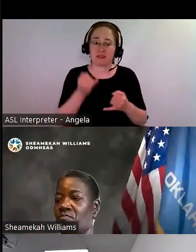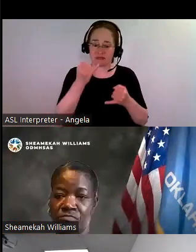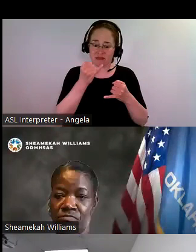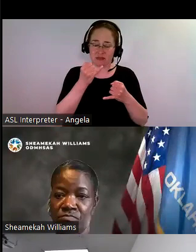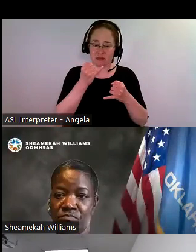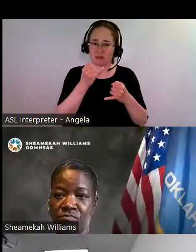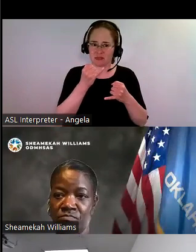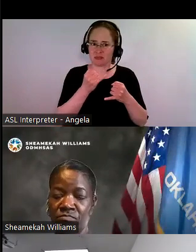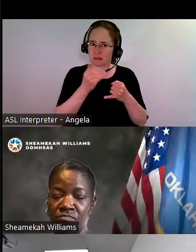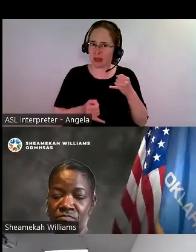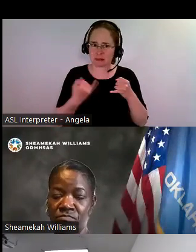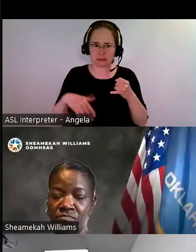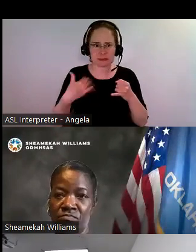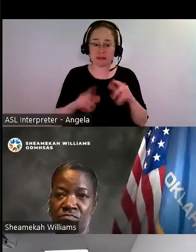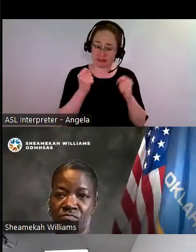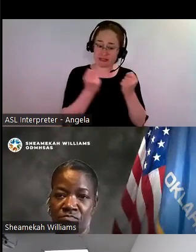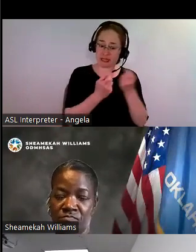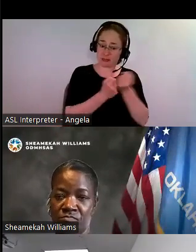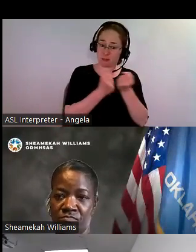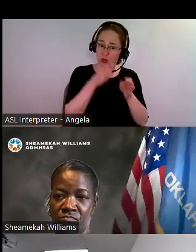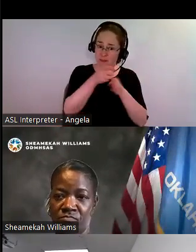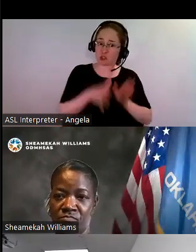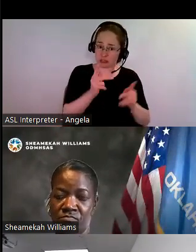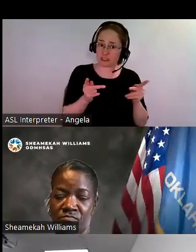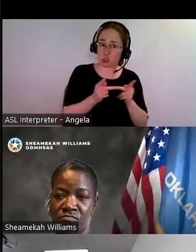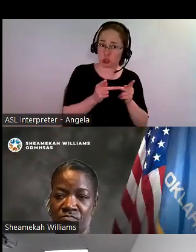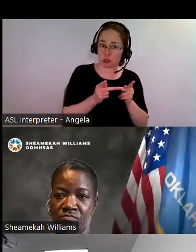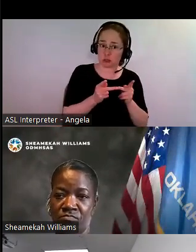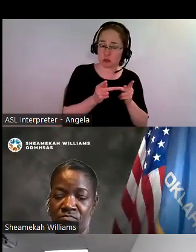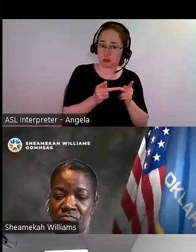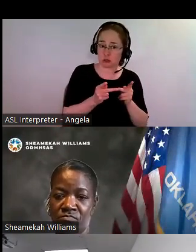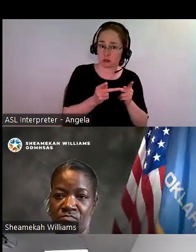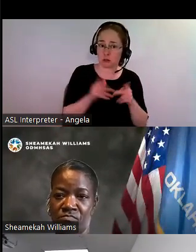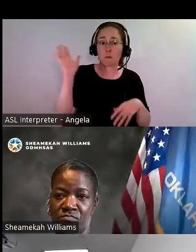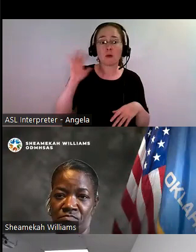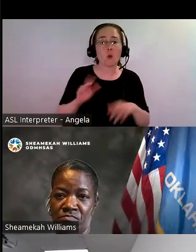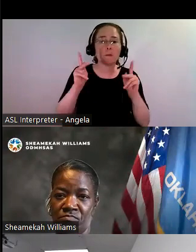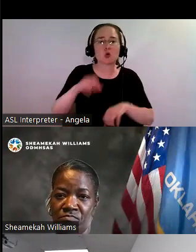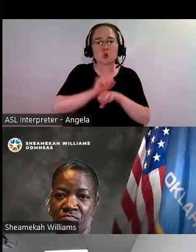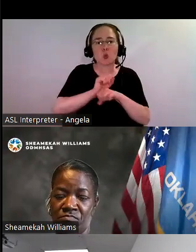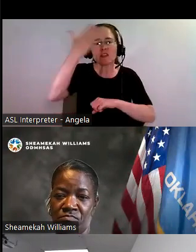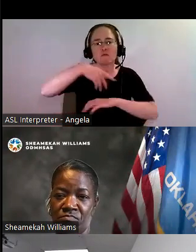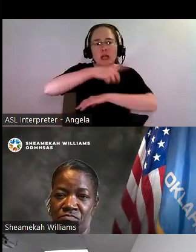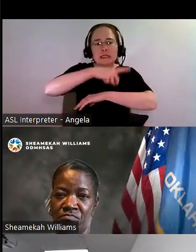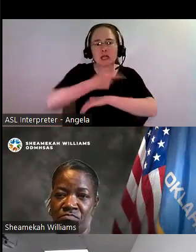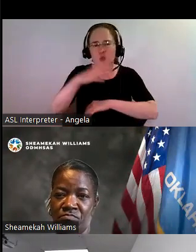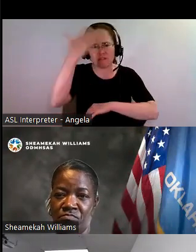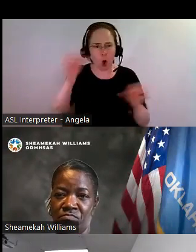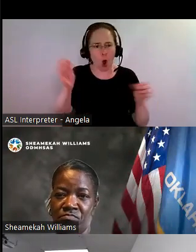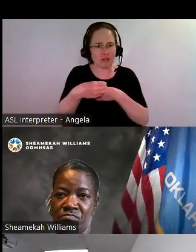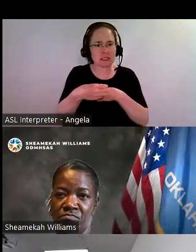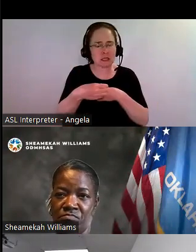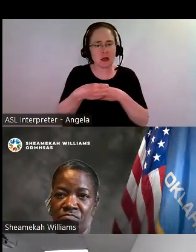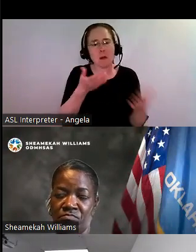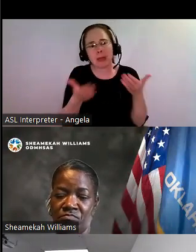Larry was talking about, the team support specialist position. So this was traditionally going to be somebody who's working in the front desk or in the front office, and they may